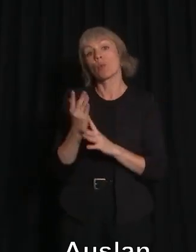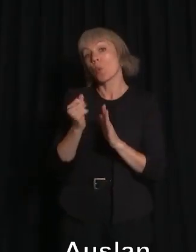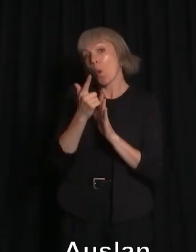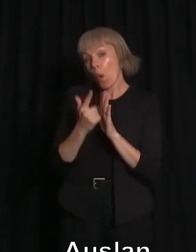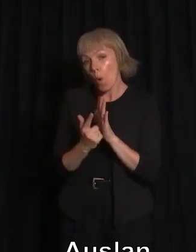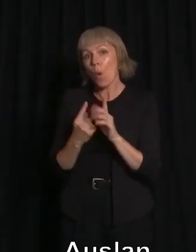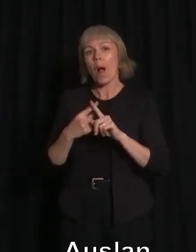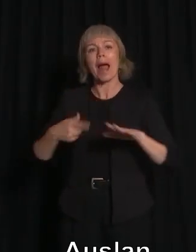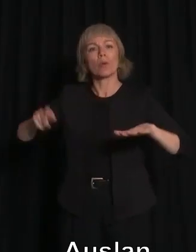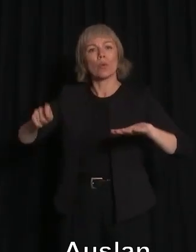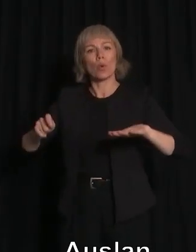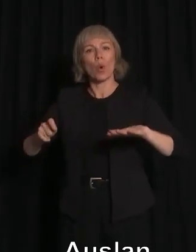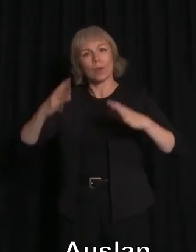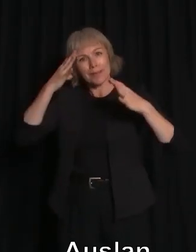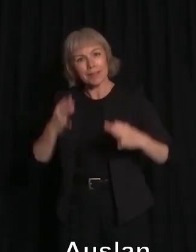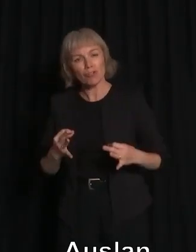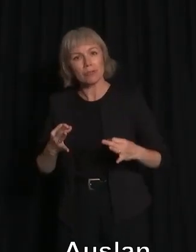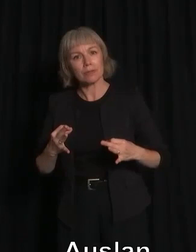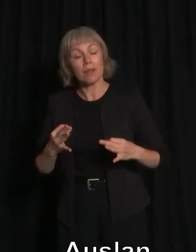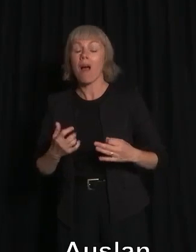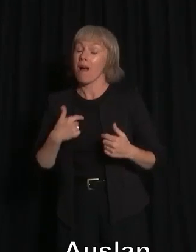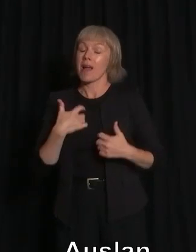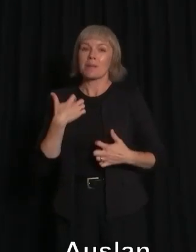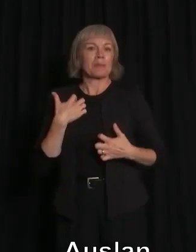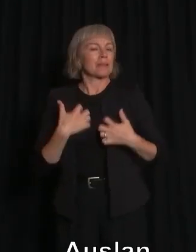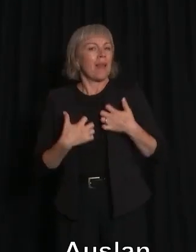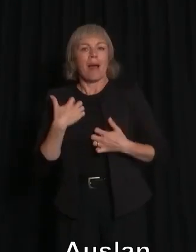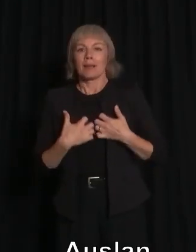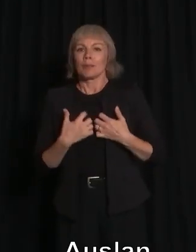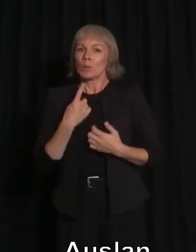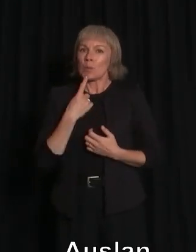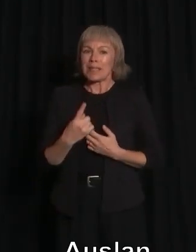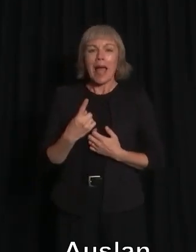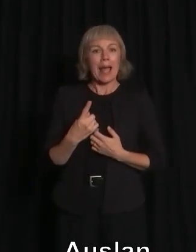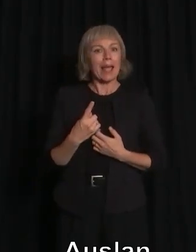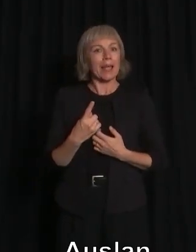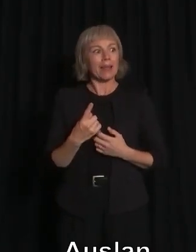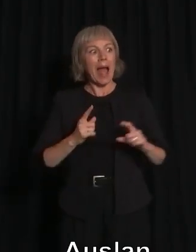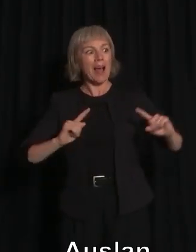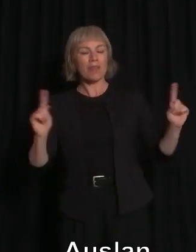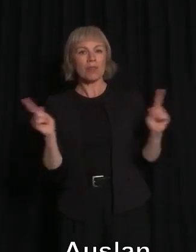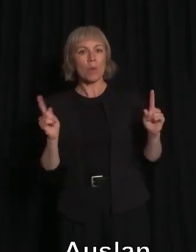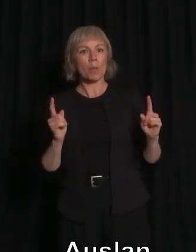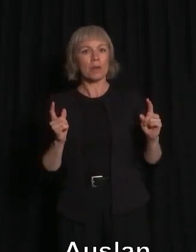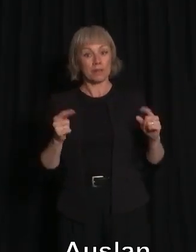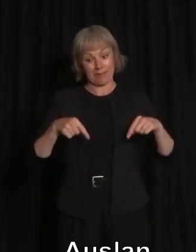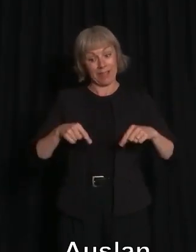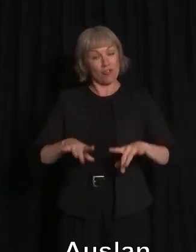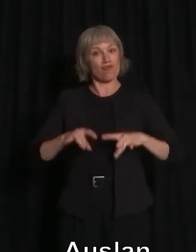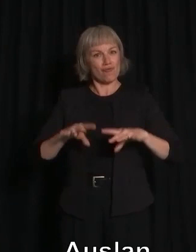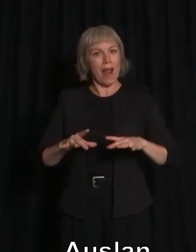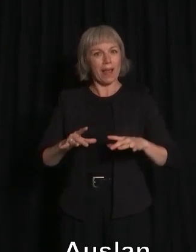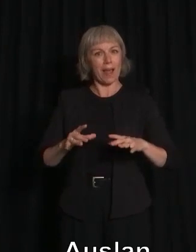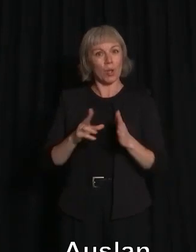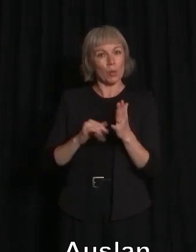judicial rulings, and of course I am delighted that it is measures like this that are currently contemplated in the land that we are of,